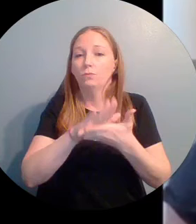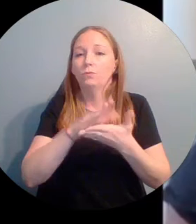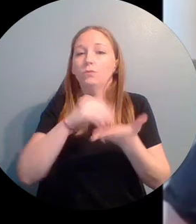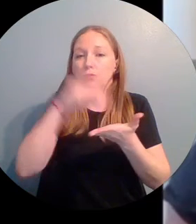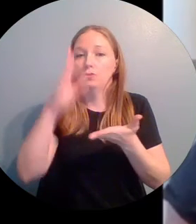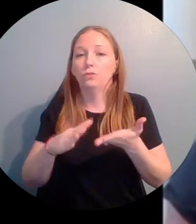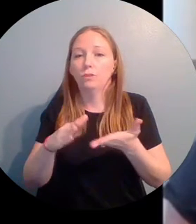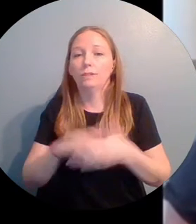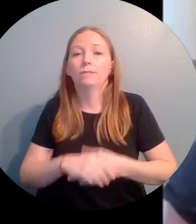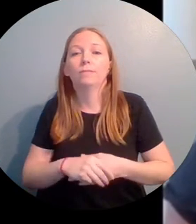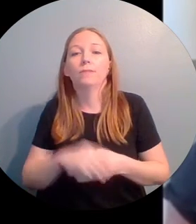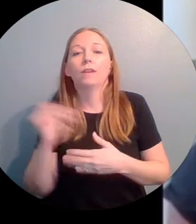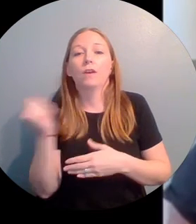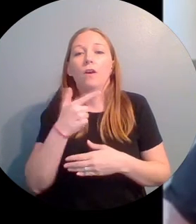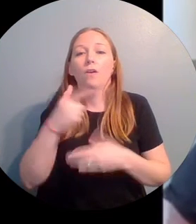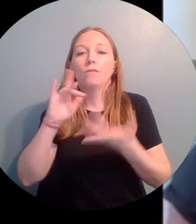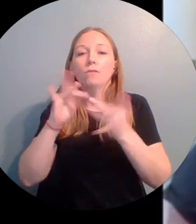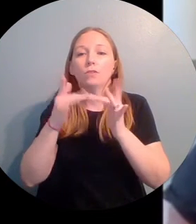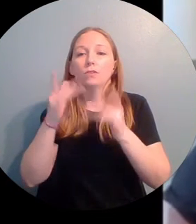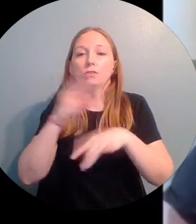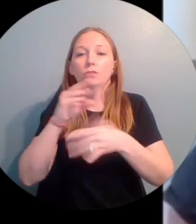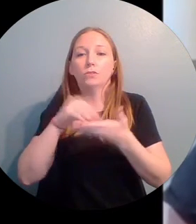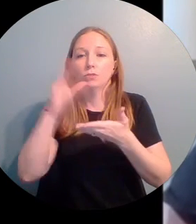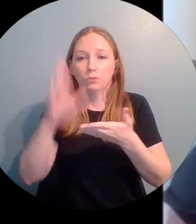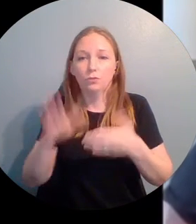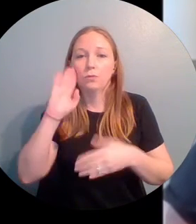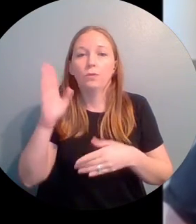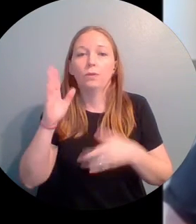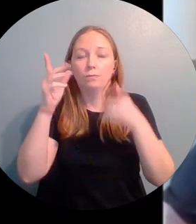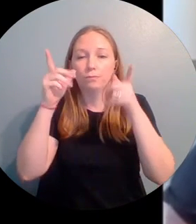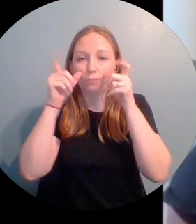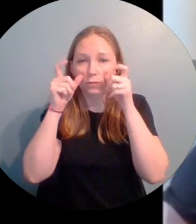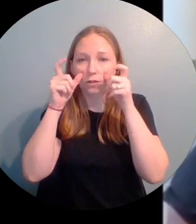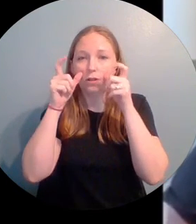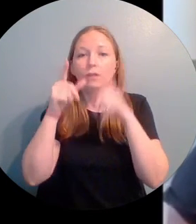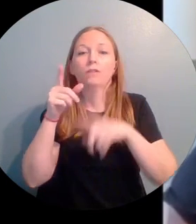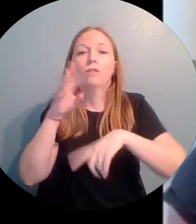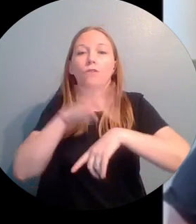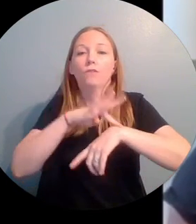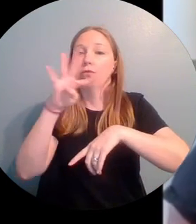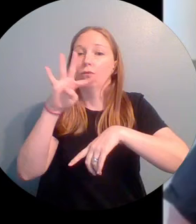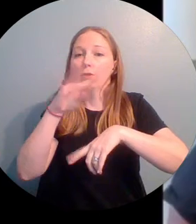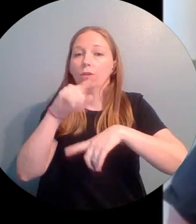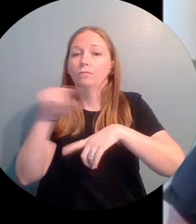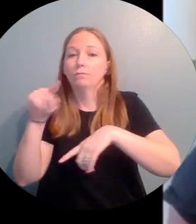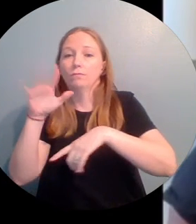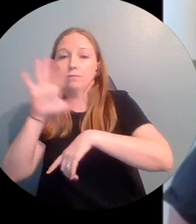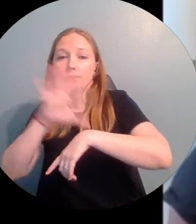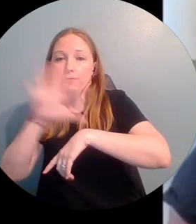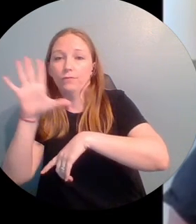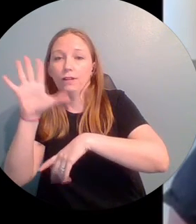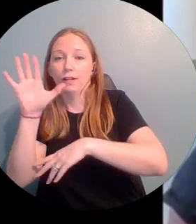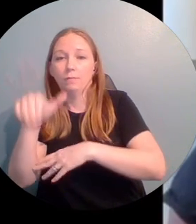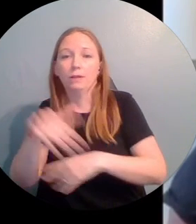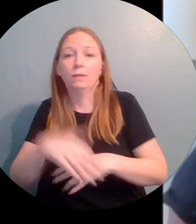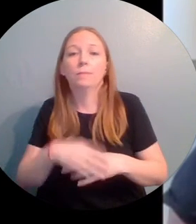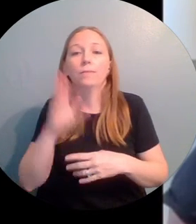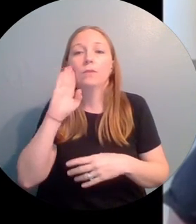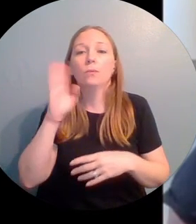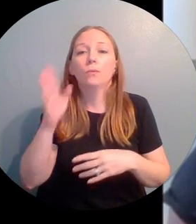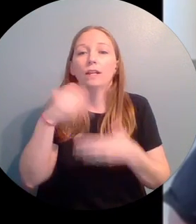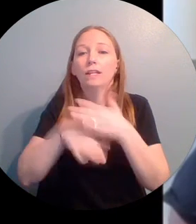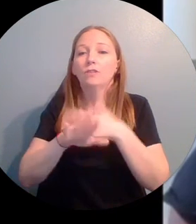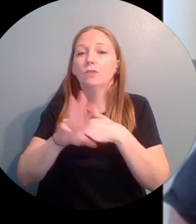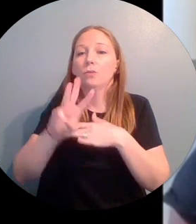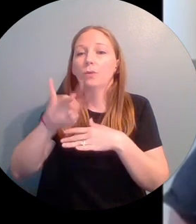Week. The Virtue of the Week is thankfulness. Just like any skill or habit, developing a sense of thankfulness in